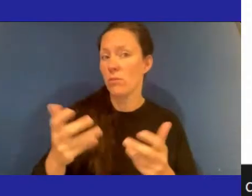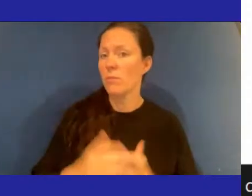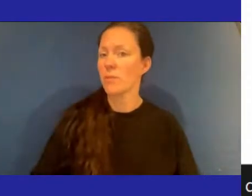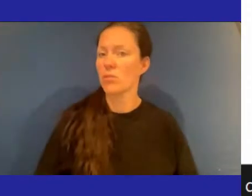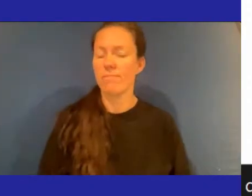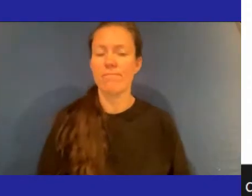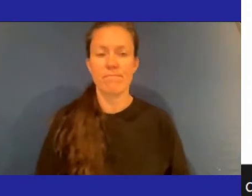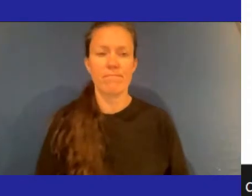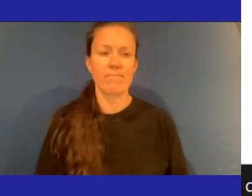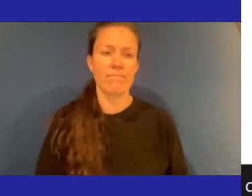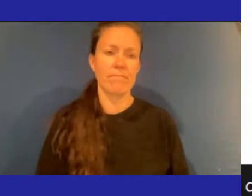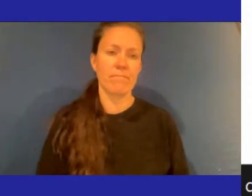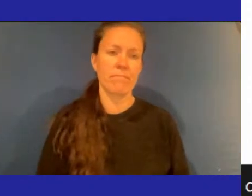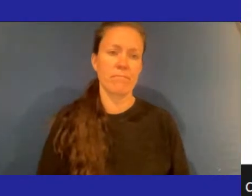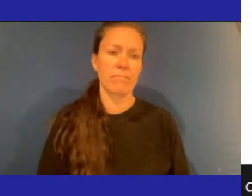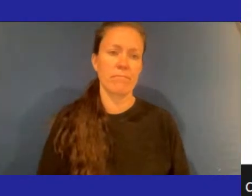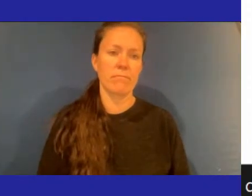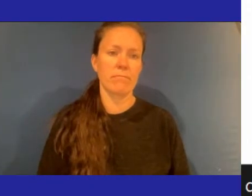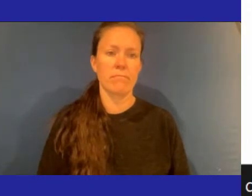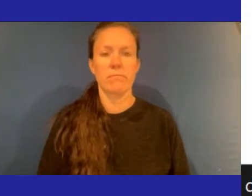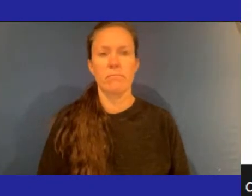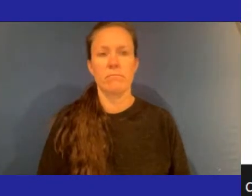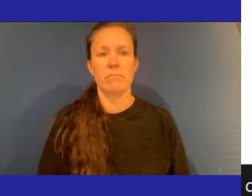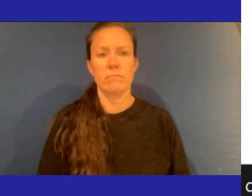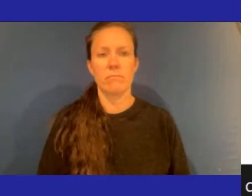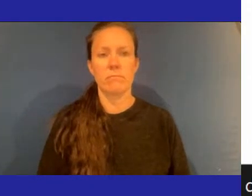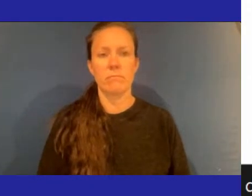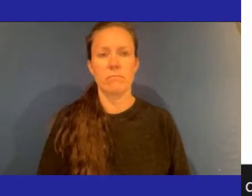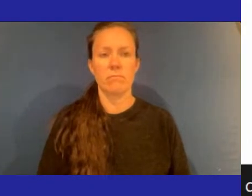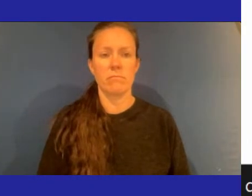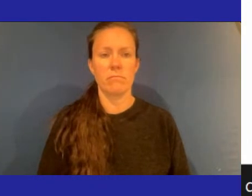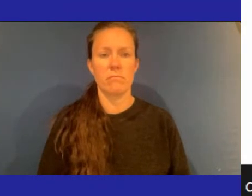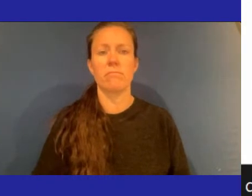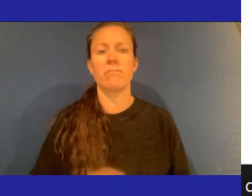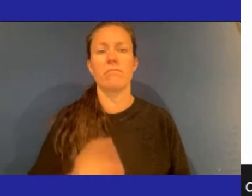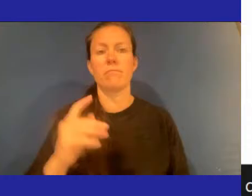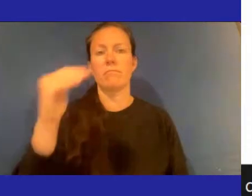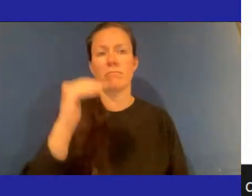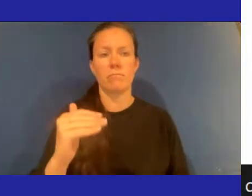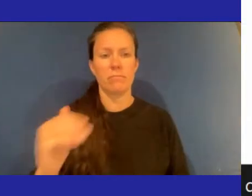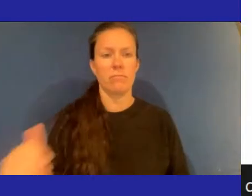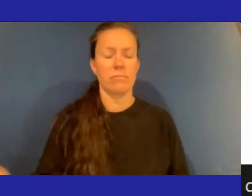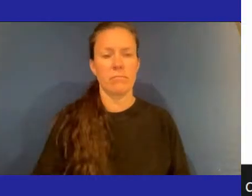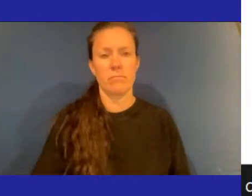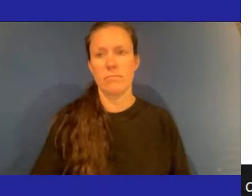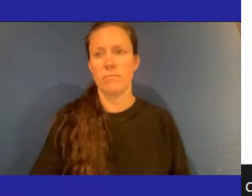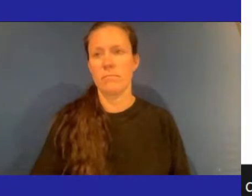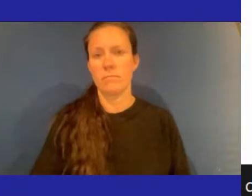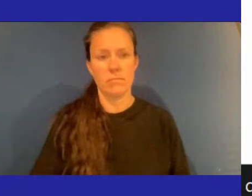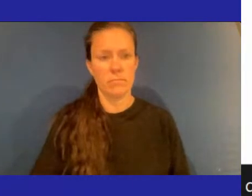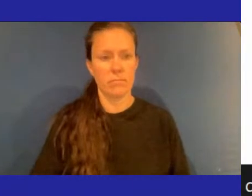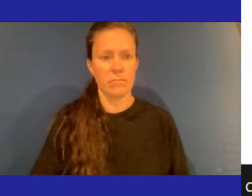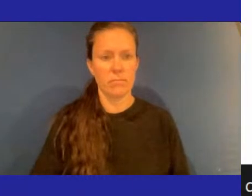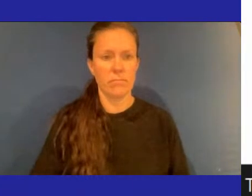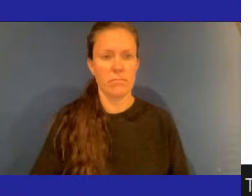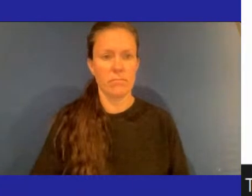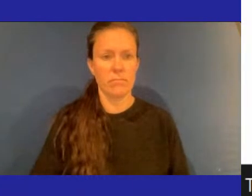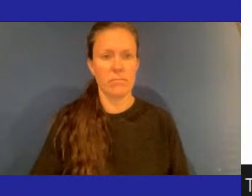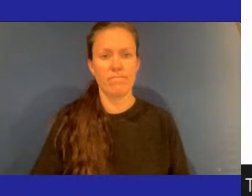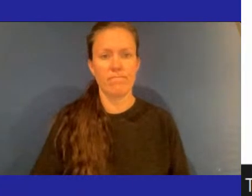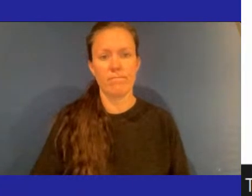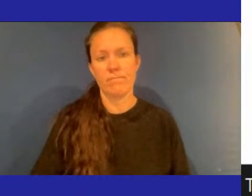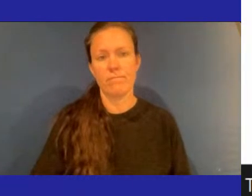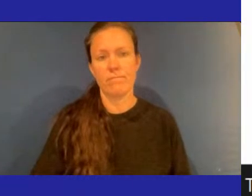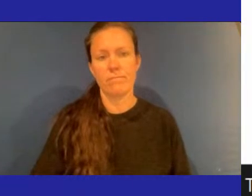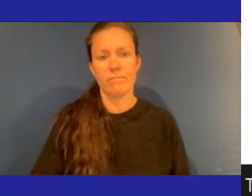luck. All right. All right, our next presentation is going to be Ms. Ford, and